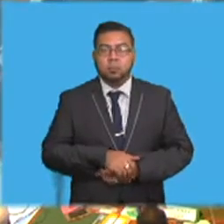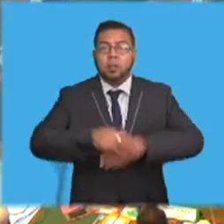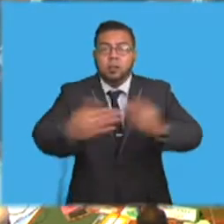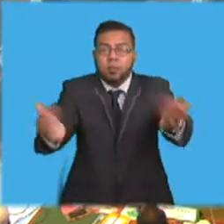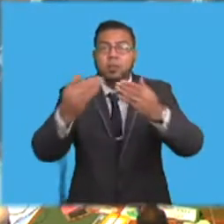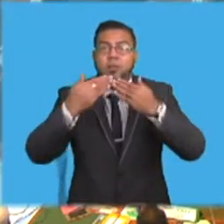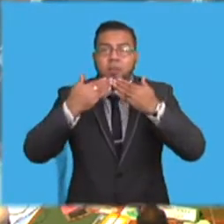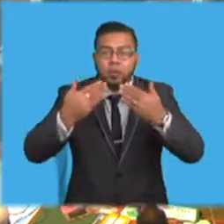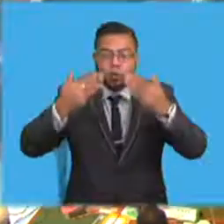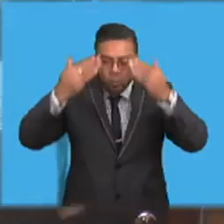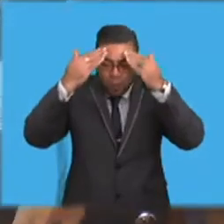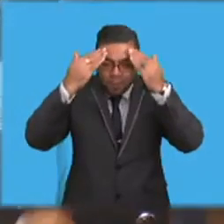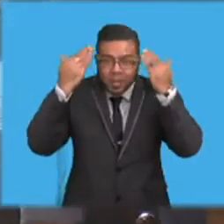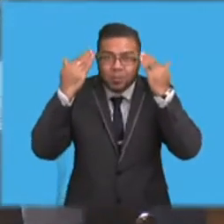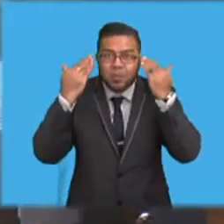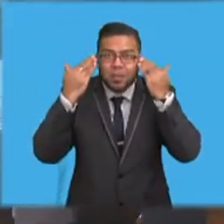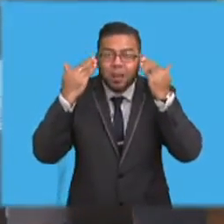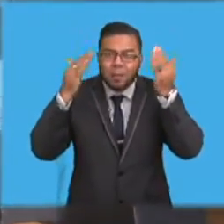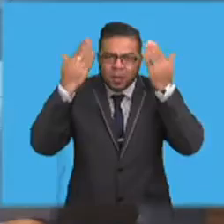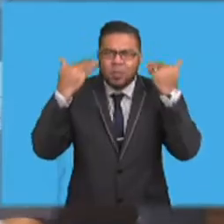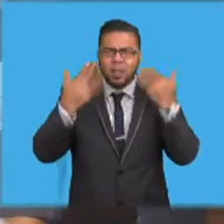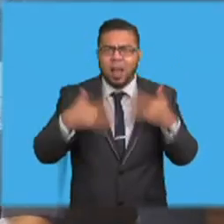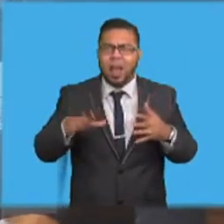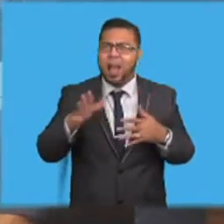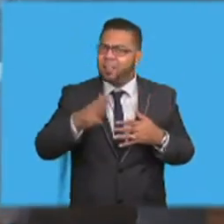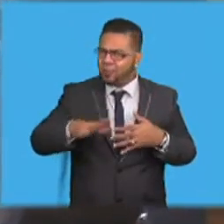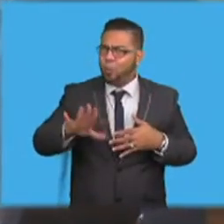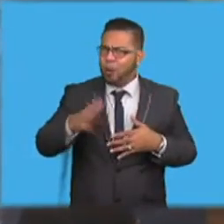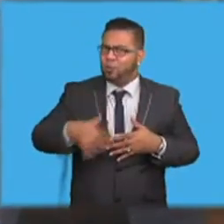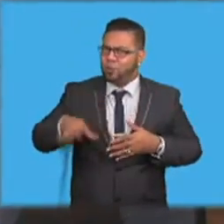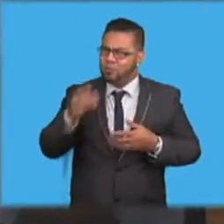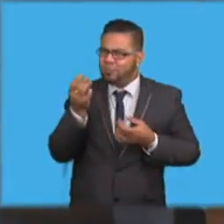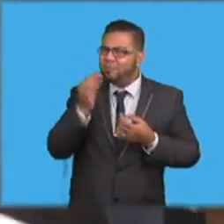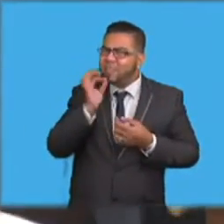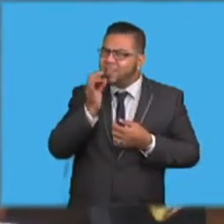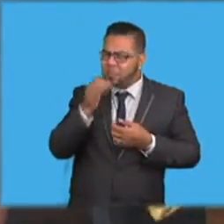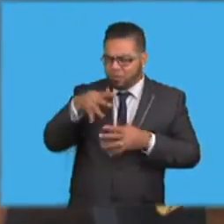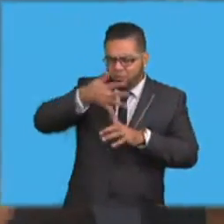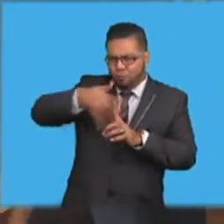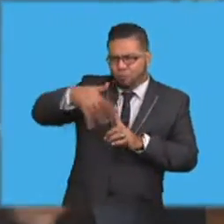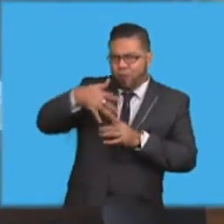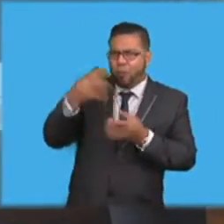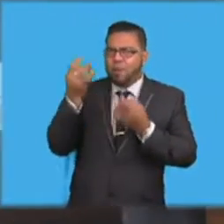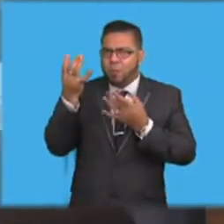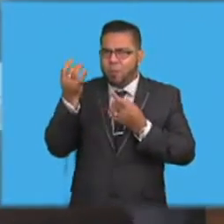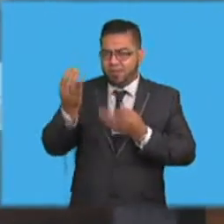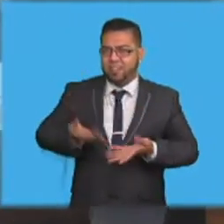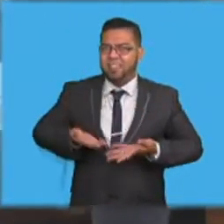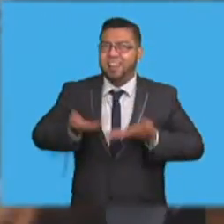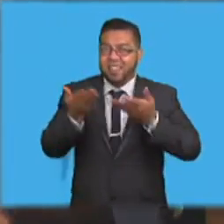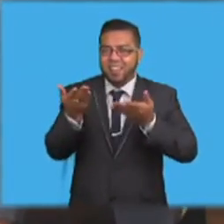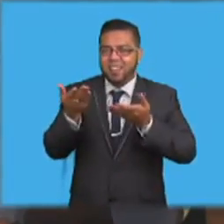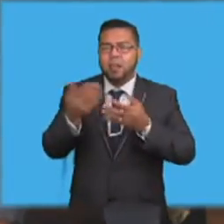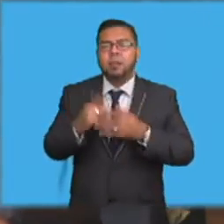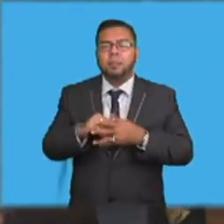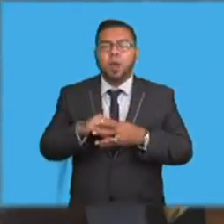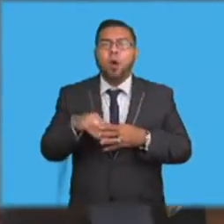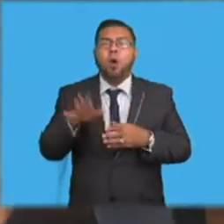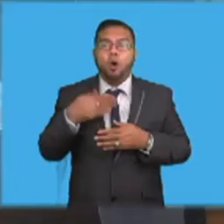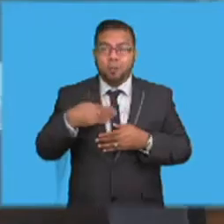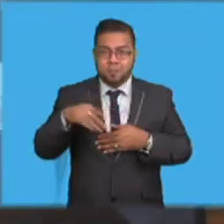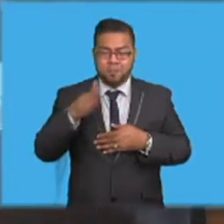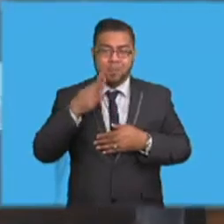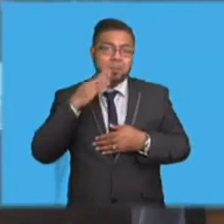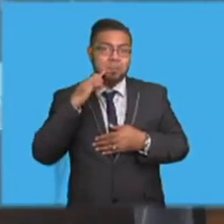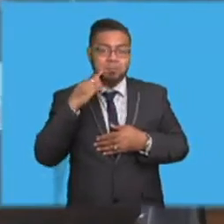Madam Speaker, I would like just to provide some background on the ministerial